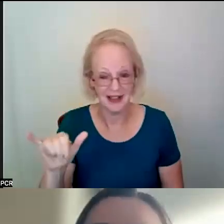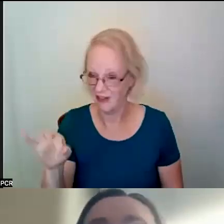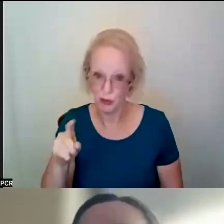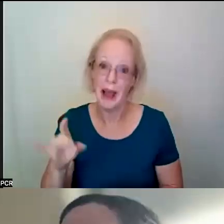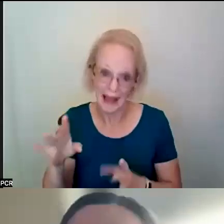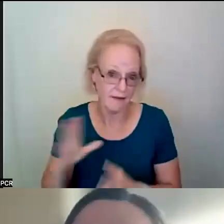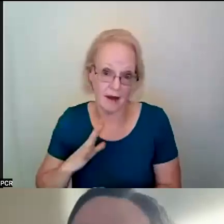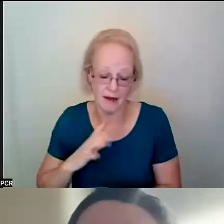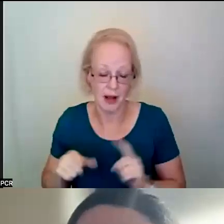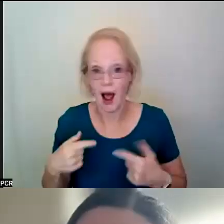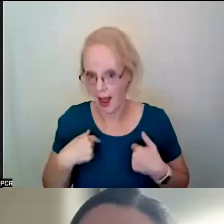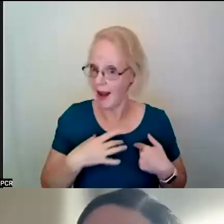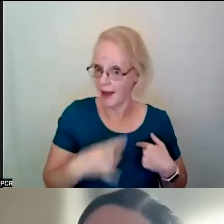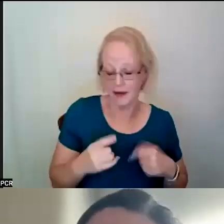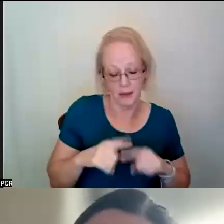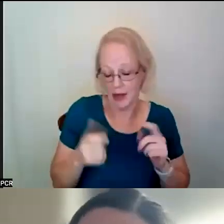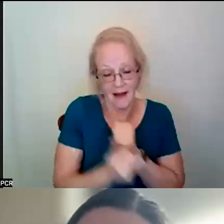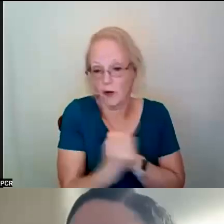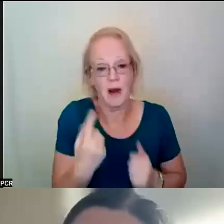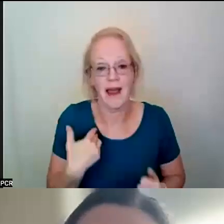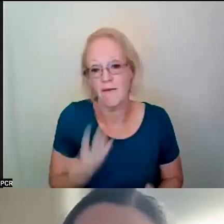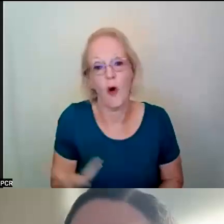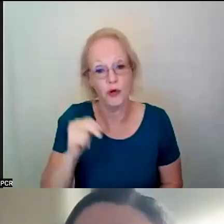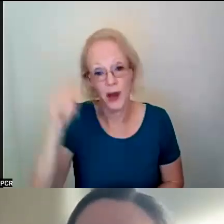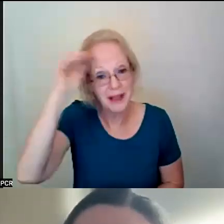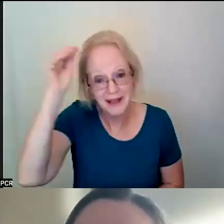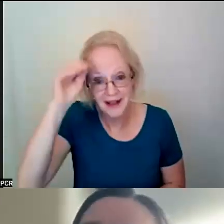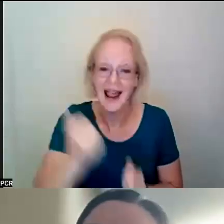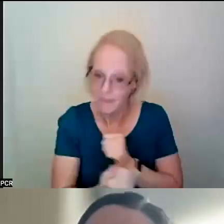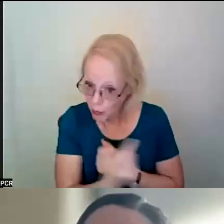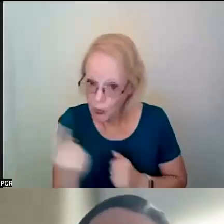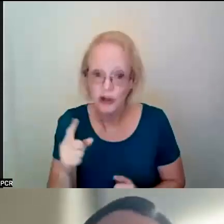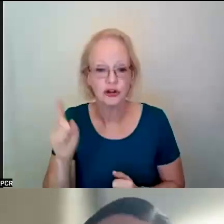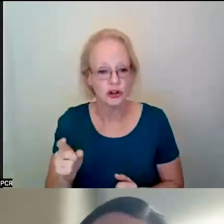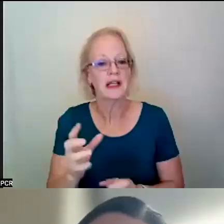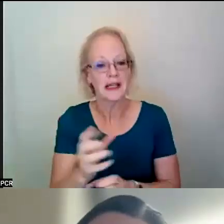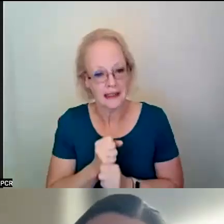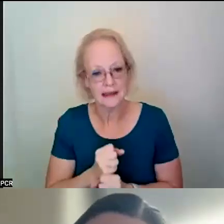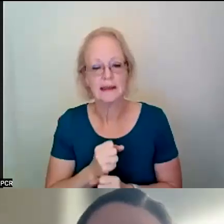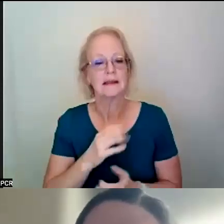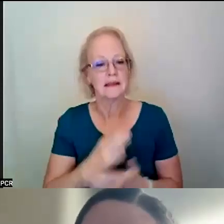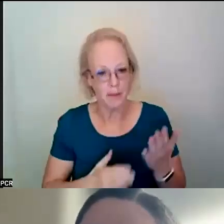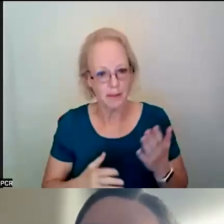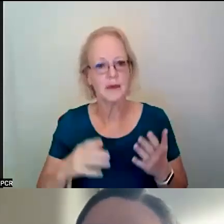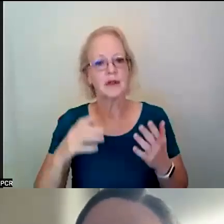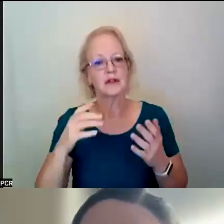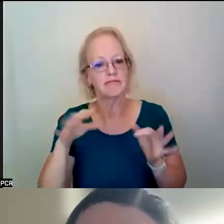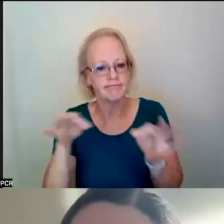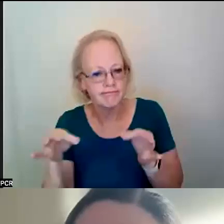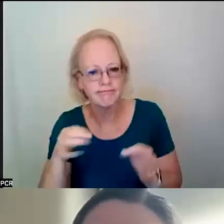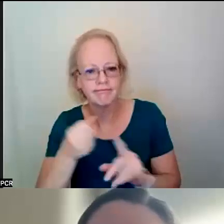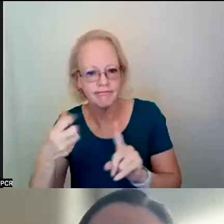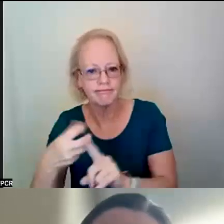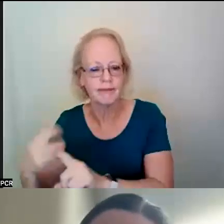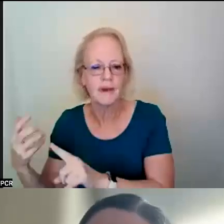them, but everybody's entitled to have their own opinion. Everybody should get personalized guidance. So to the